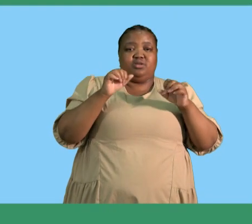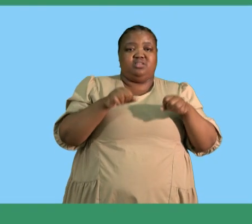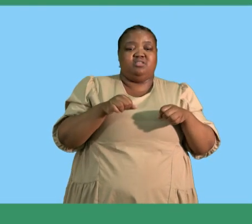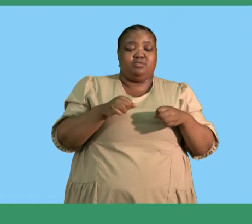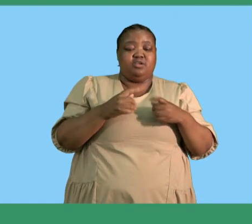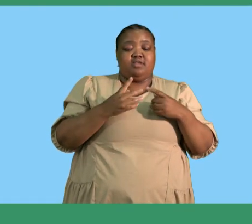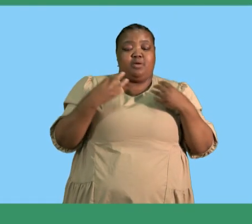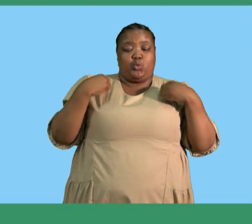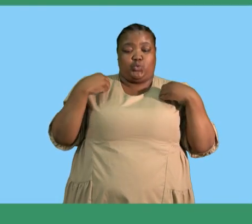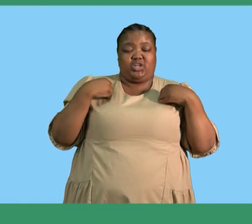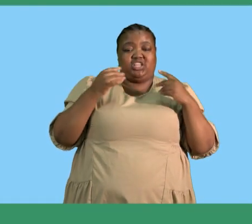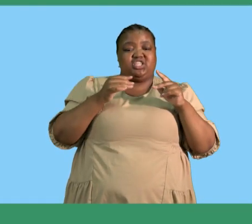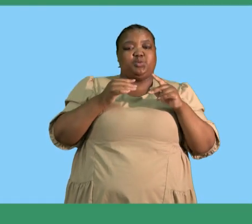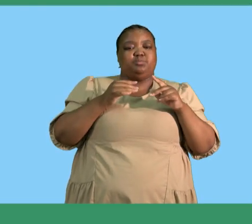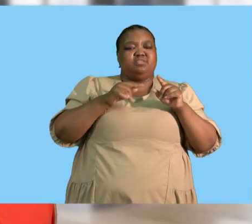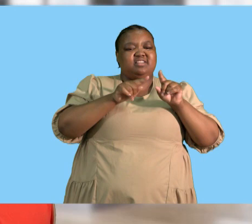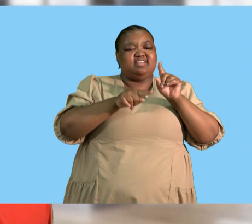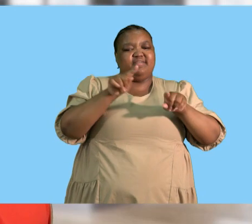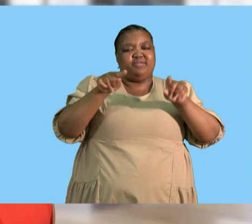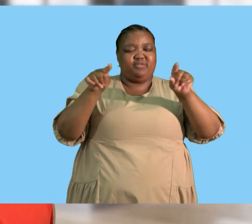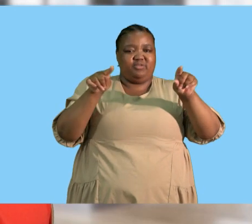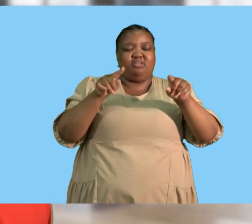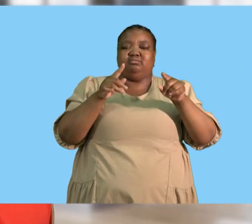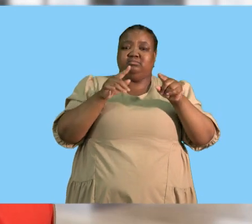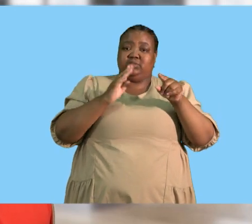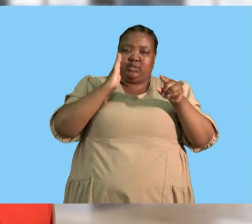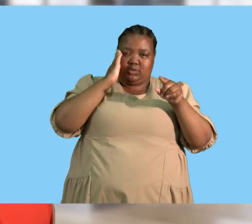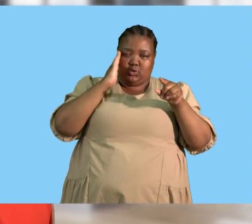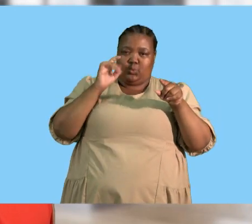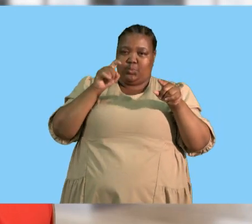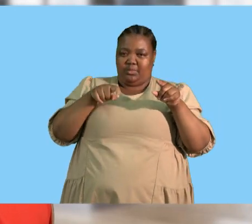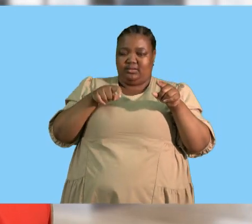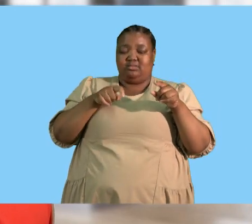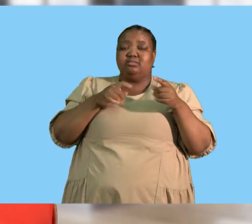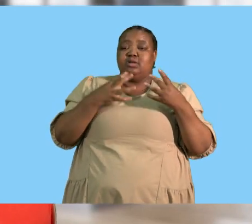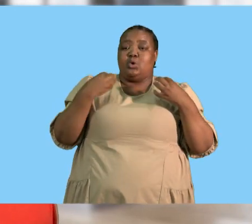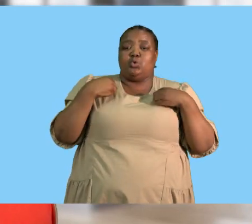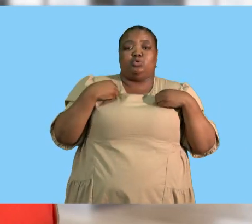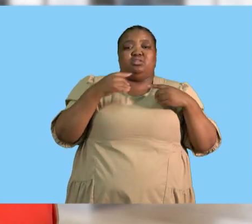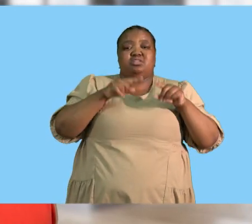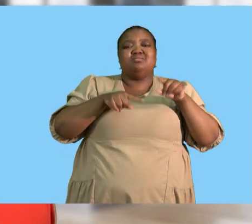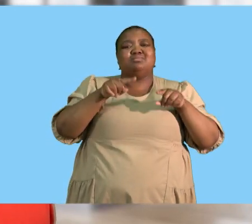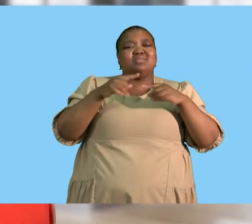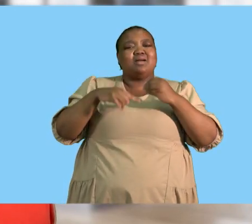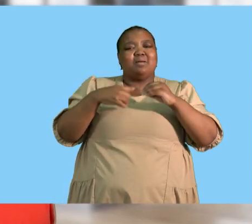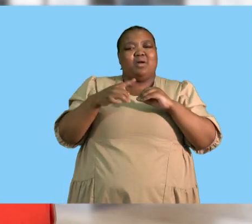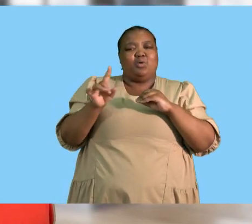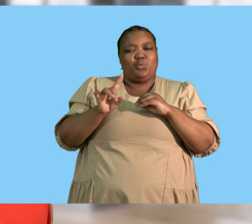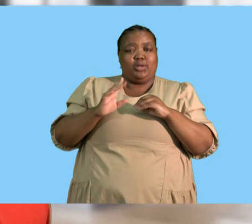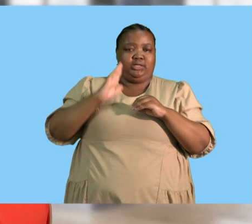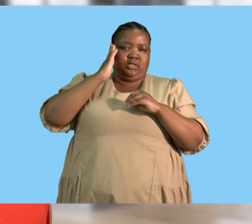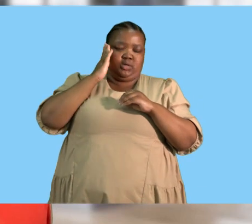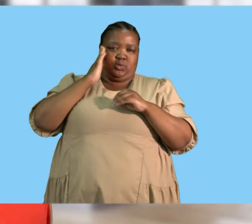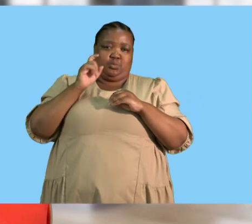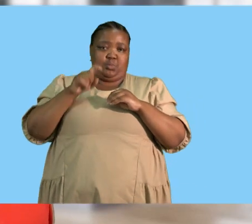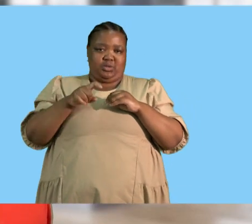with the different forms of ownership. So you must study well and know what each form of ownership is about. Then